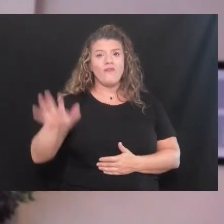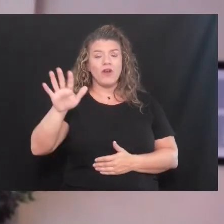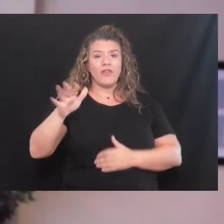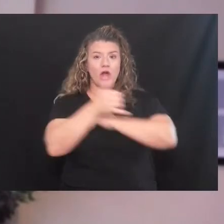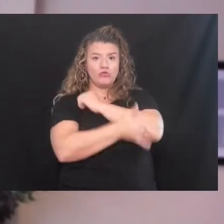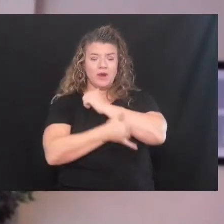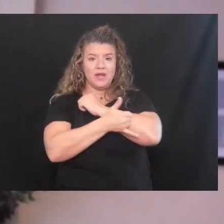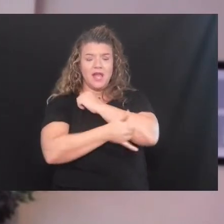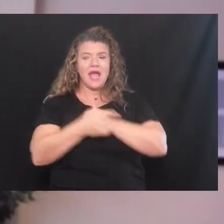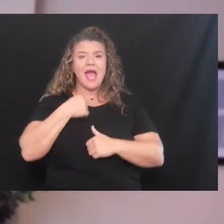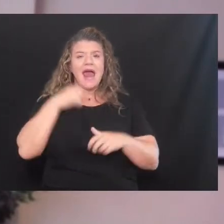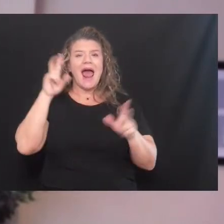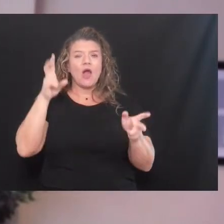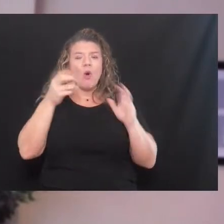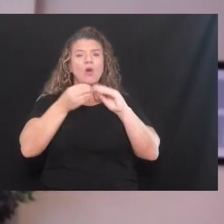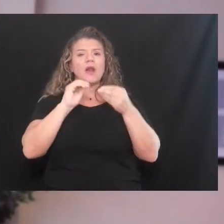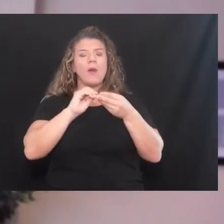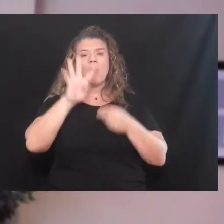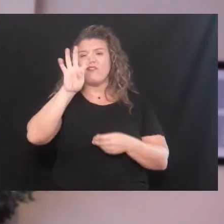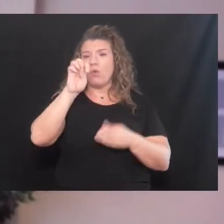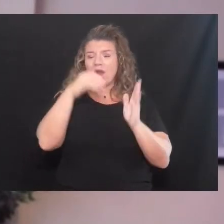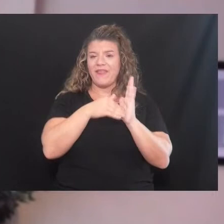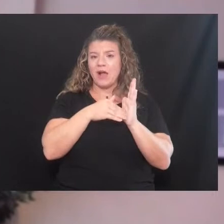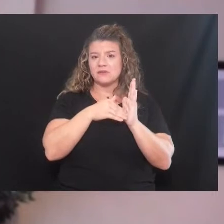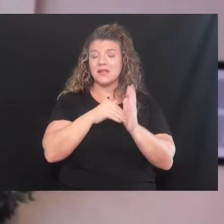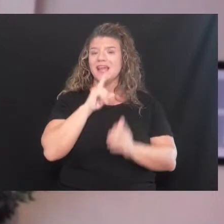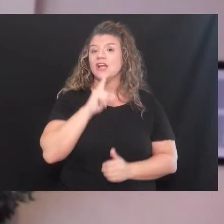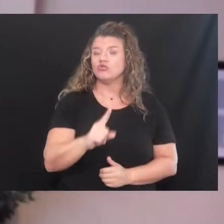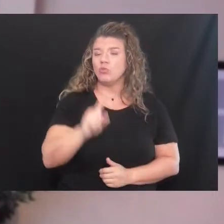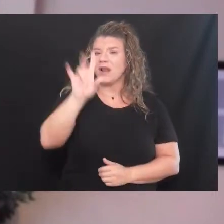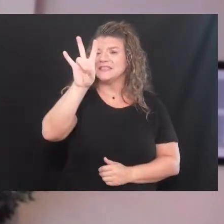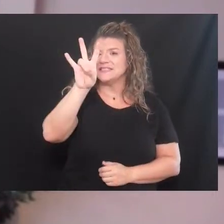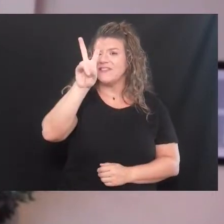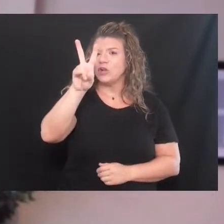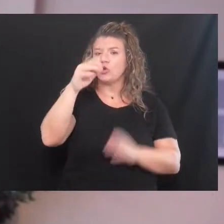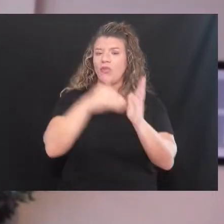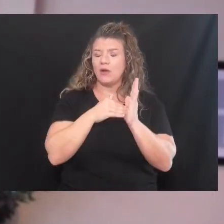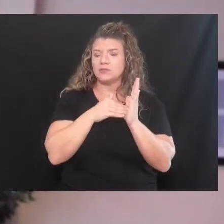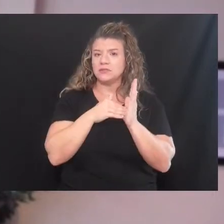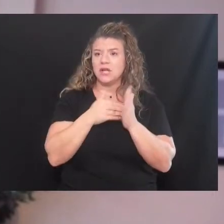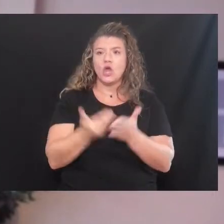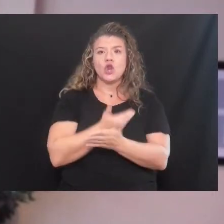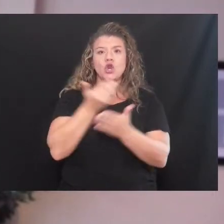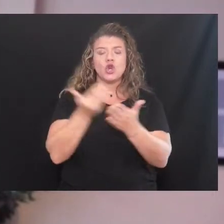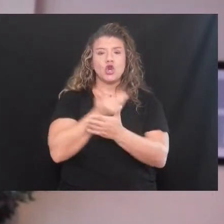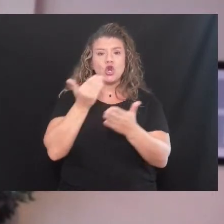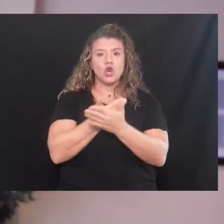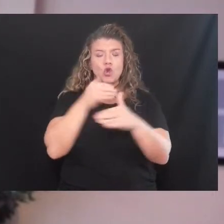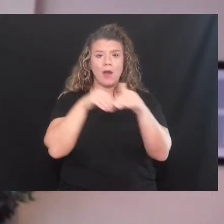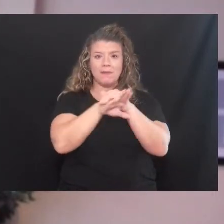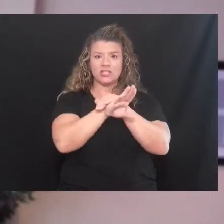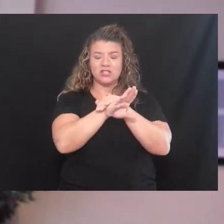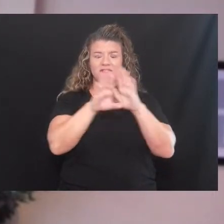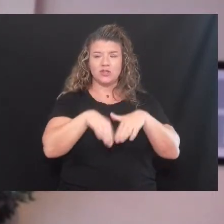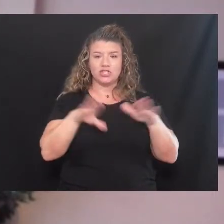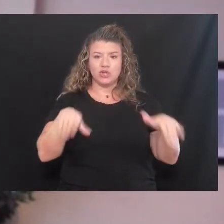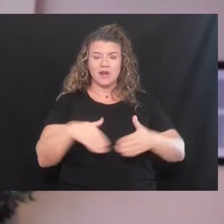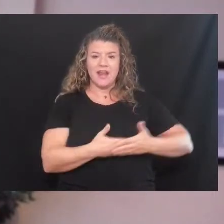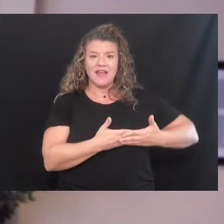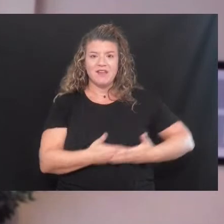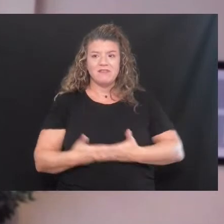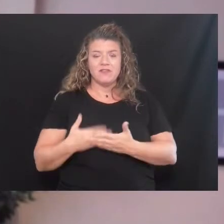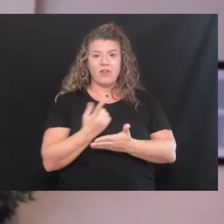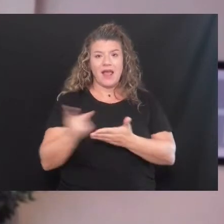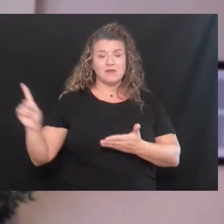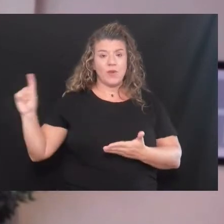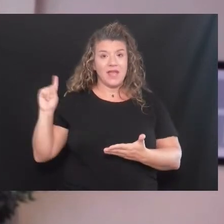I quoted a number over 40,000. It's actually 72,000 new admissions for children and infants over the last